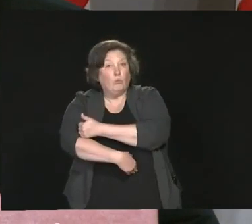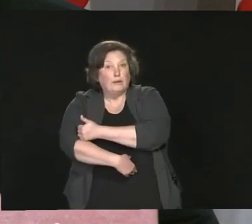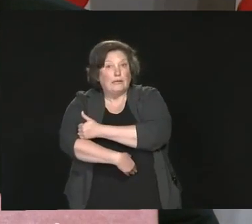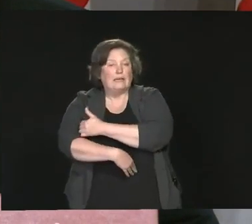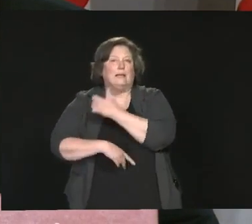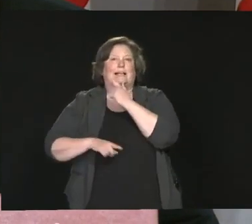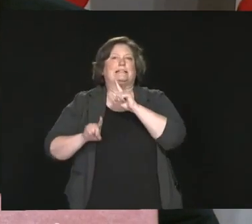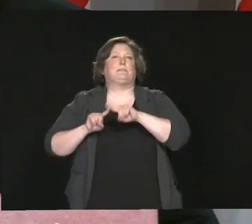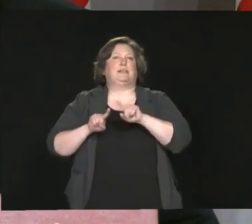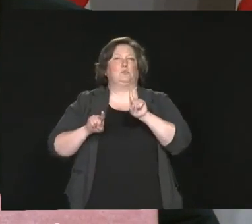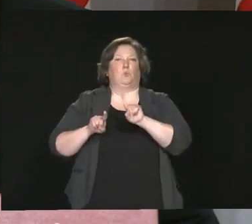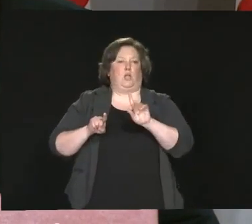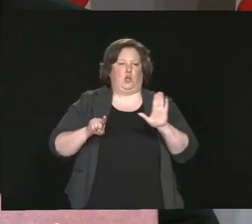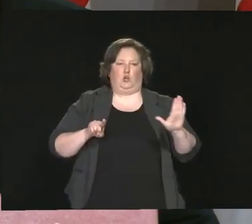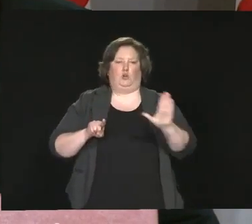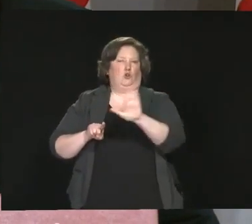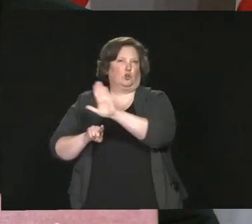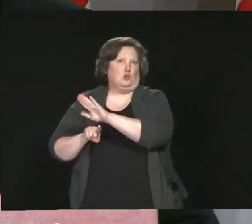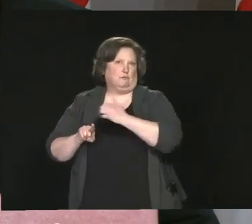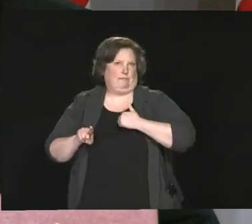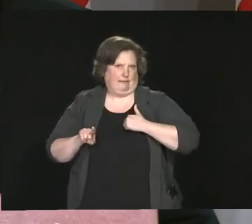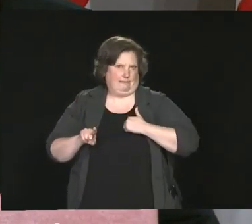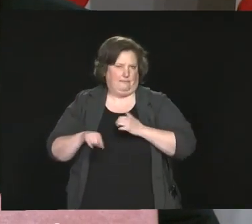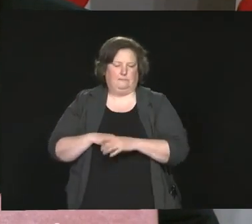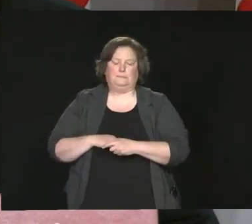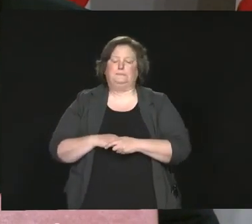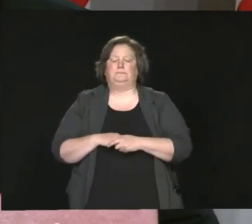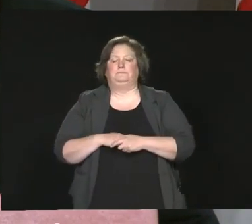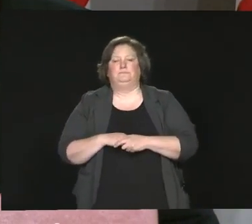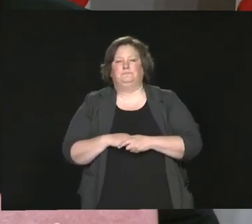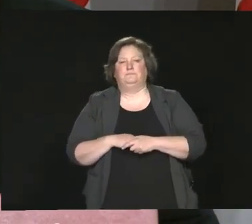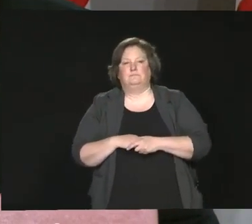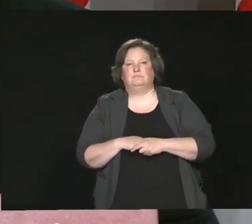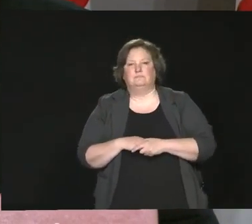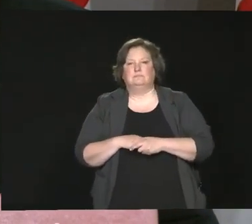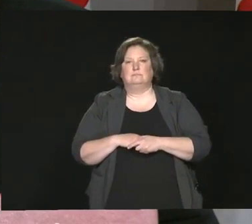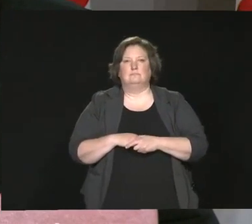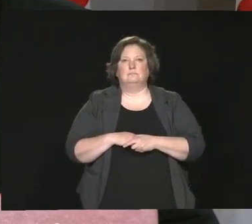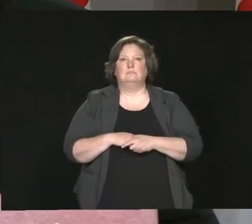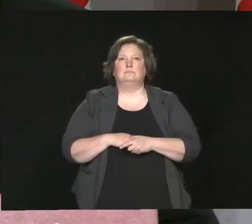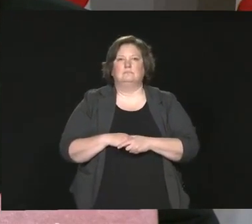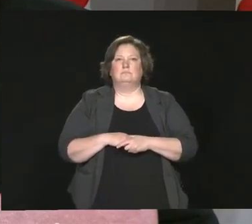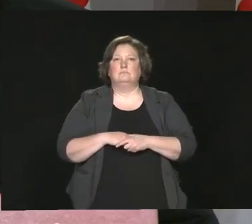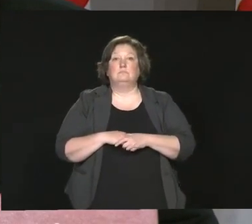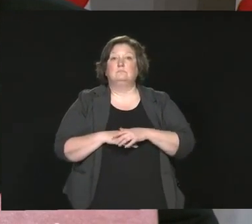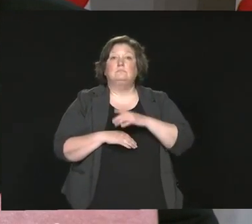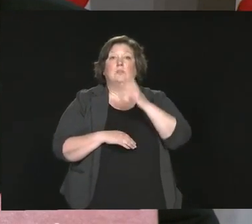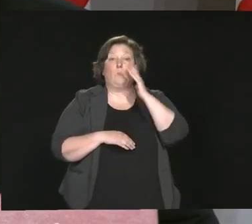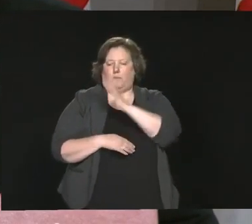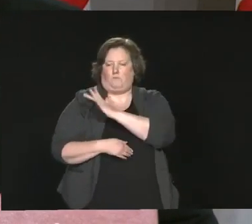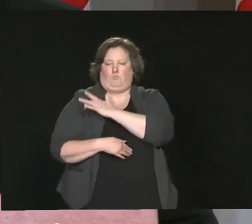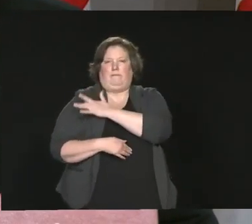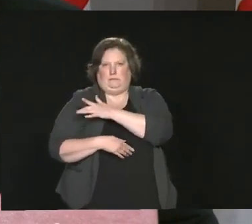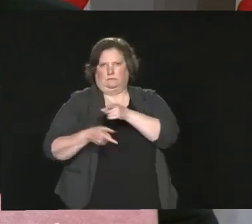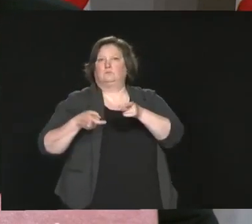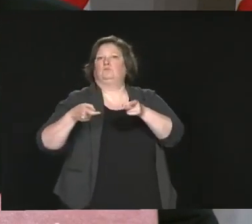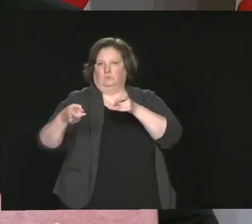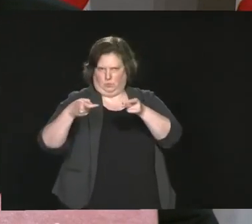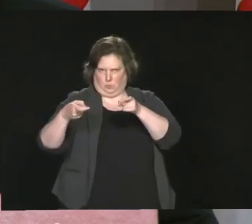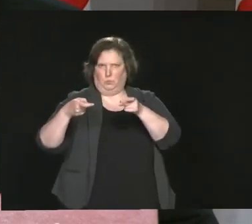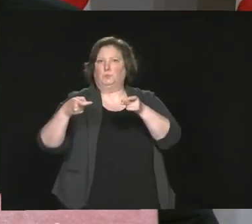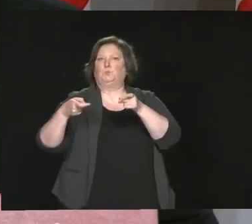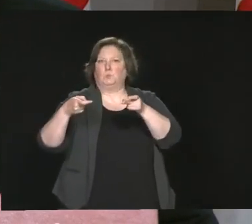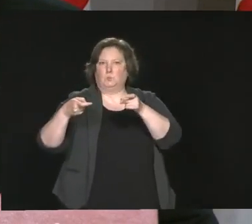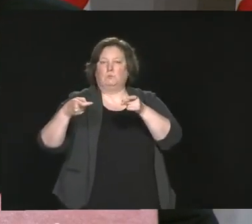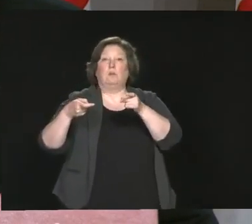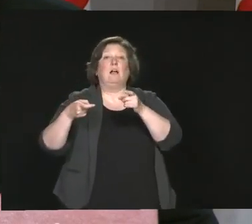delivery of policing services is under the responsibility of the provinces. And most police officers, more than 65% of